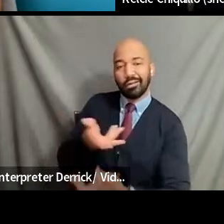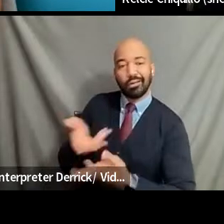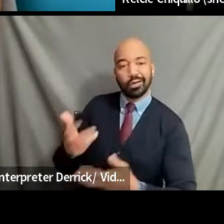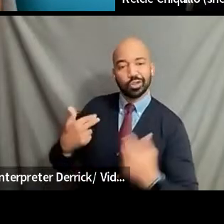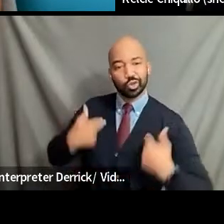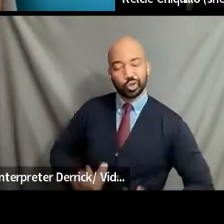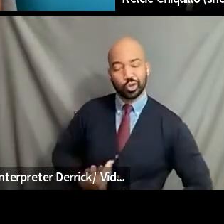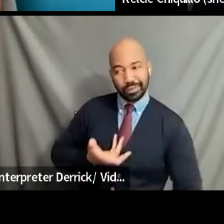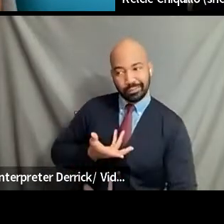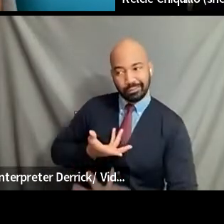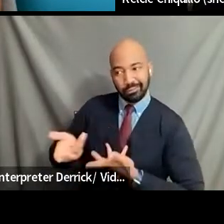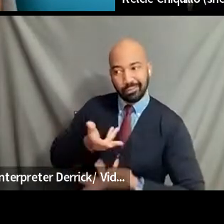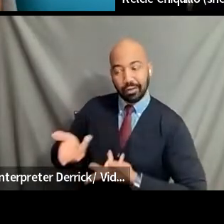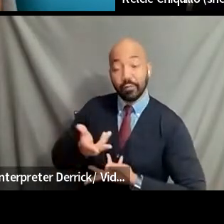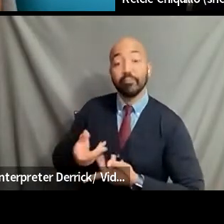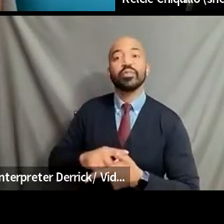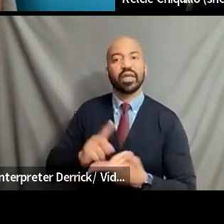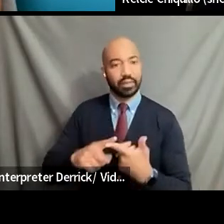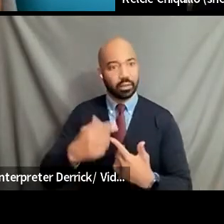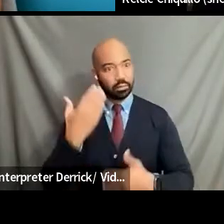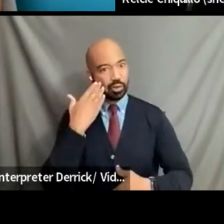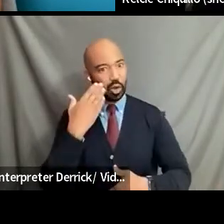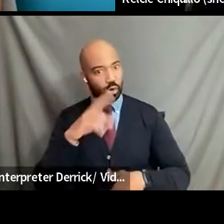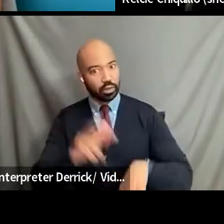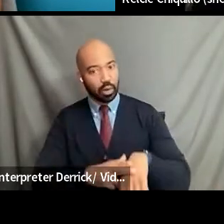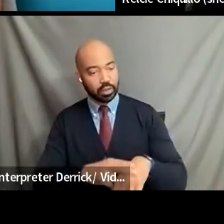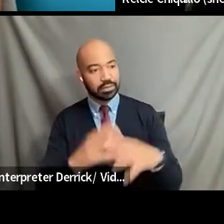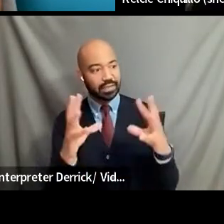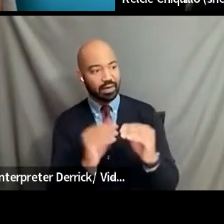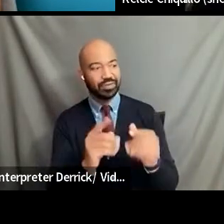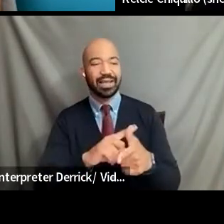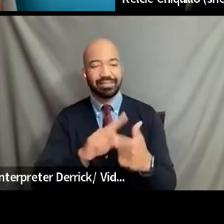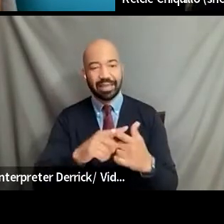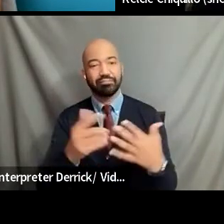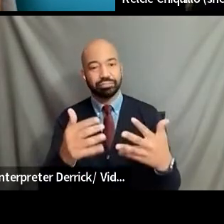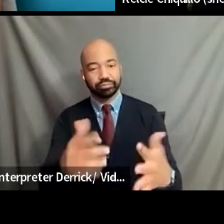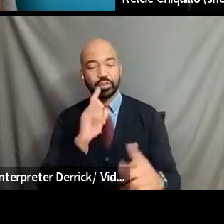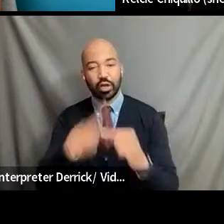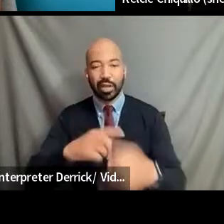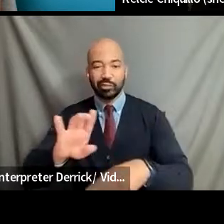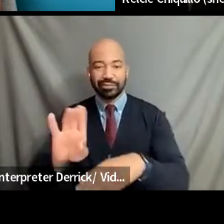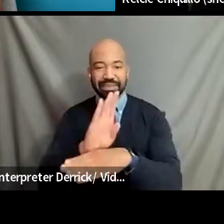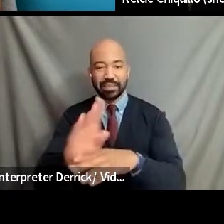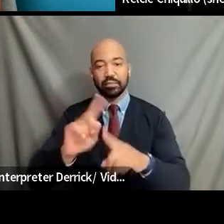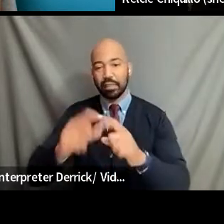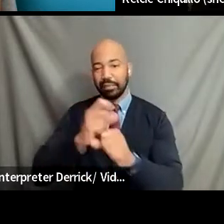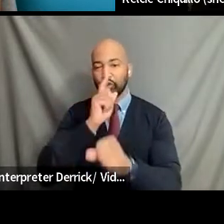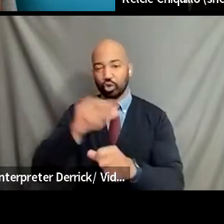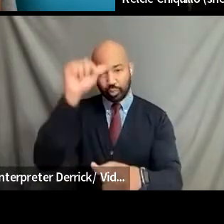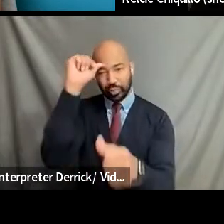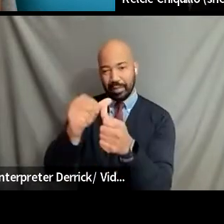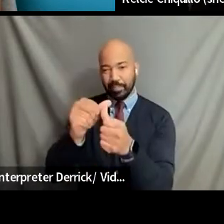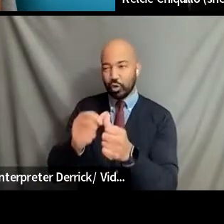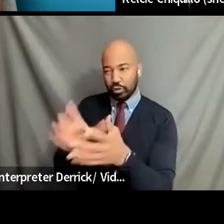being first. And then, of course, we all know that you're at a conference and you'll get to that, but just make sure you kind of keep that in mind.